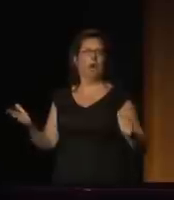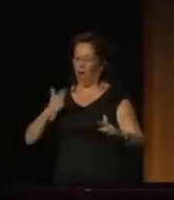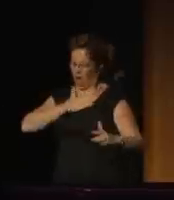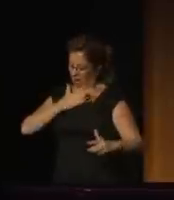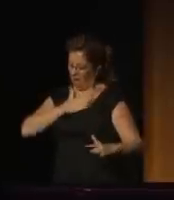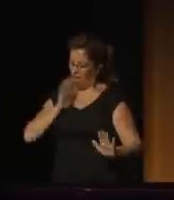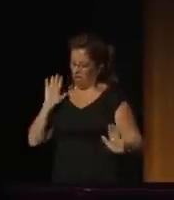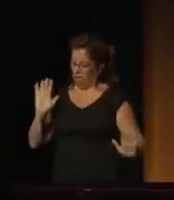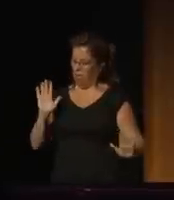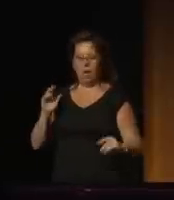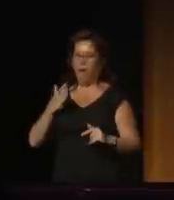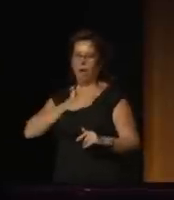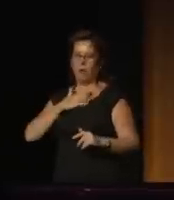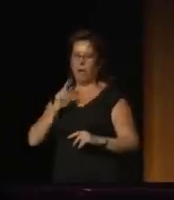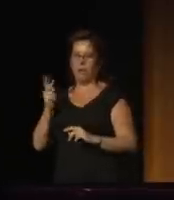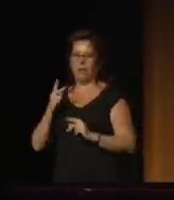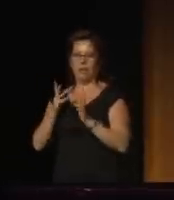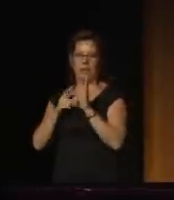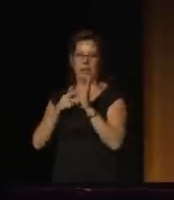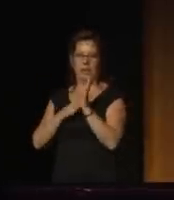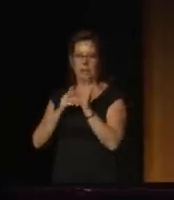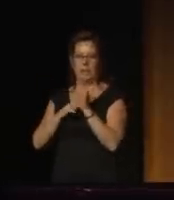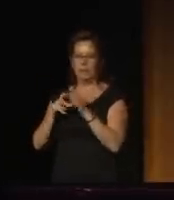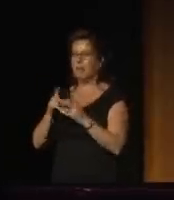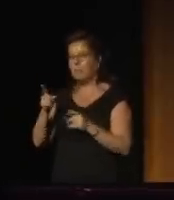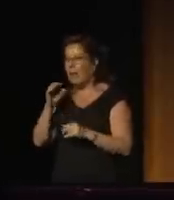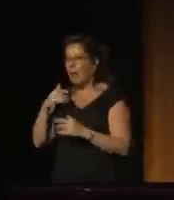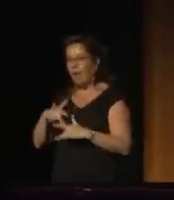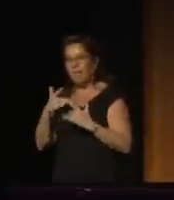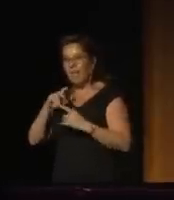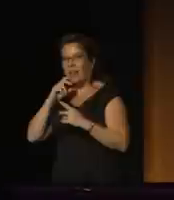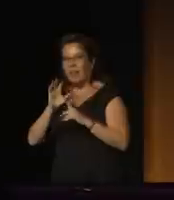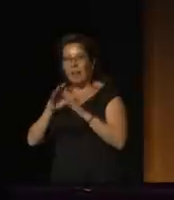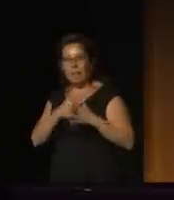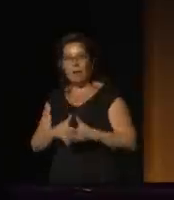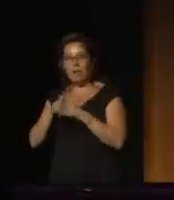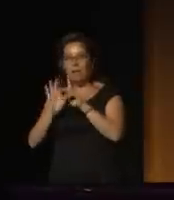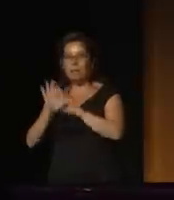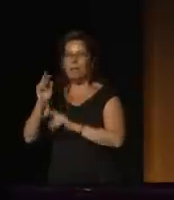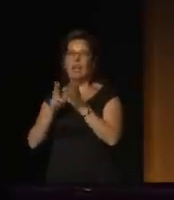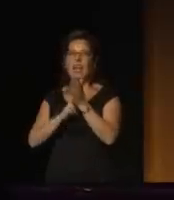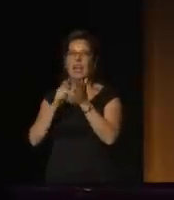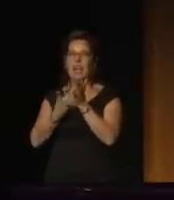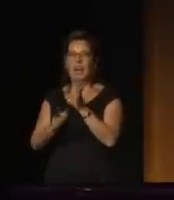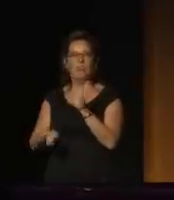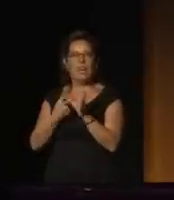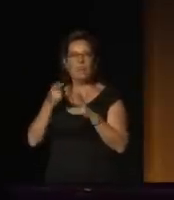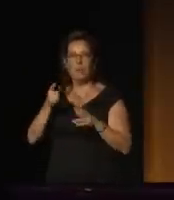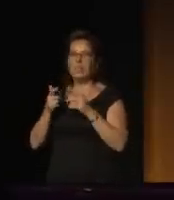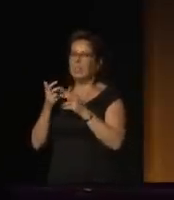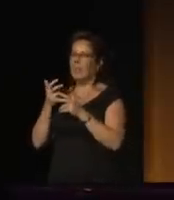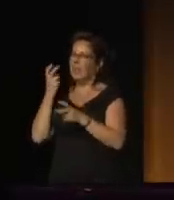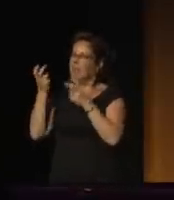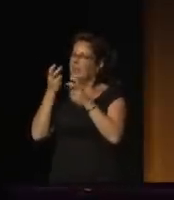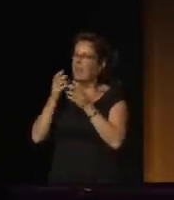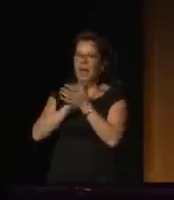So I don't believe in the Second Amendment. I don't believe this is going to change. You know, the NRA, when I was young, was a hunting organization. You know,